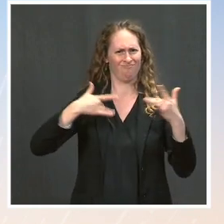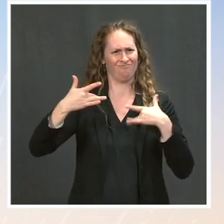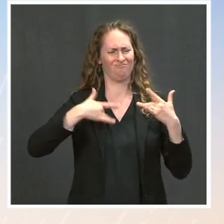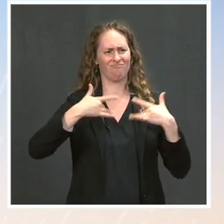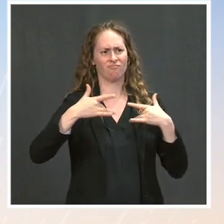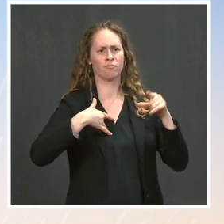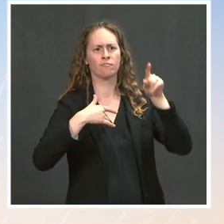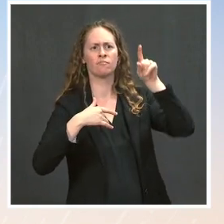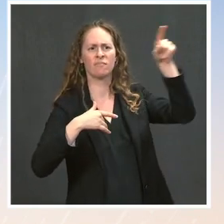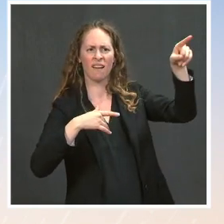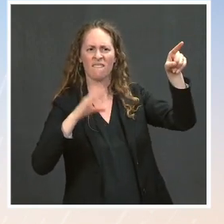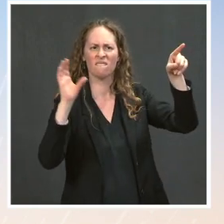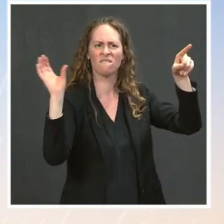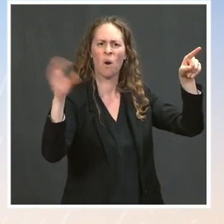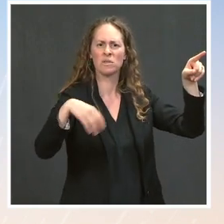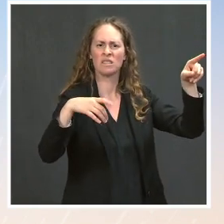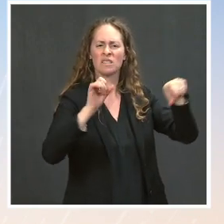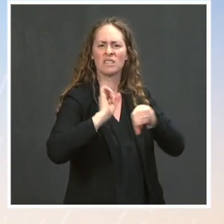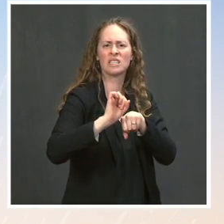panels in Xinjiang?